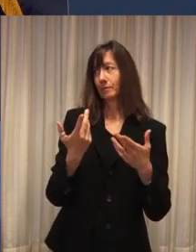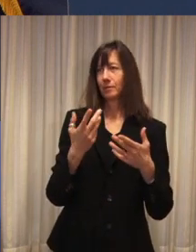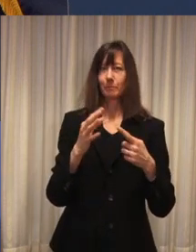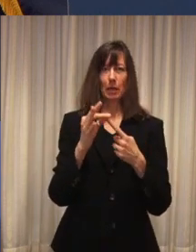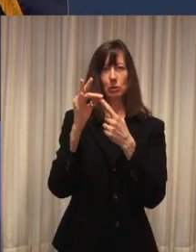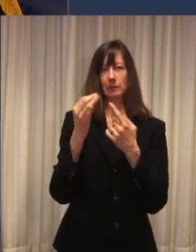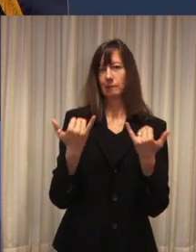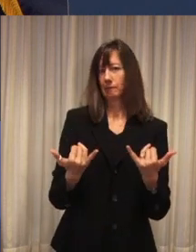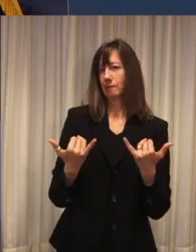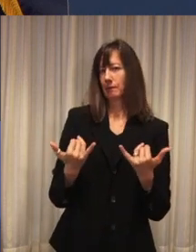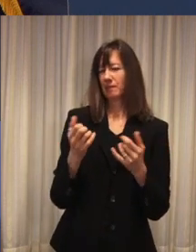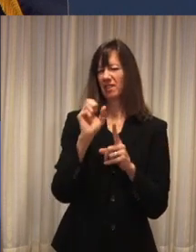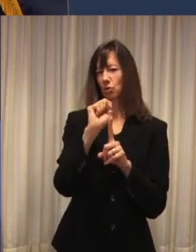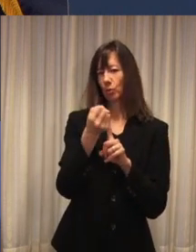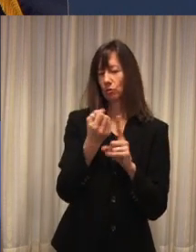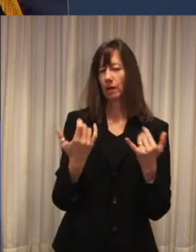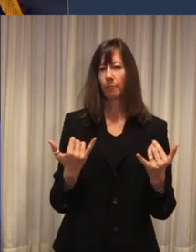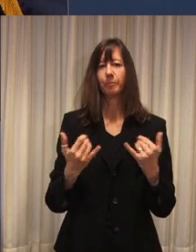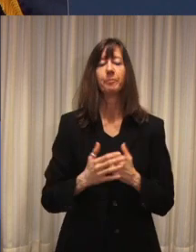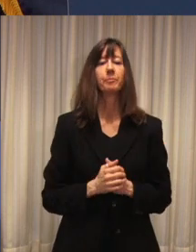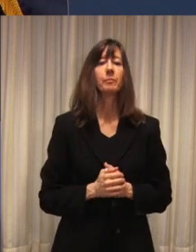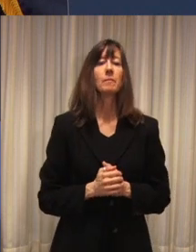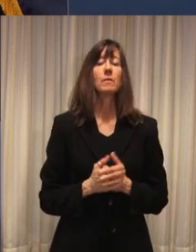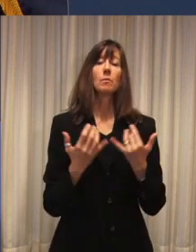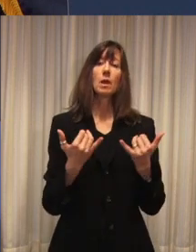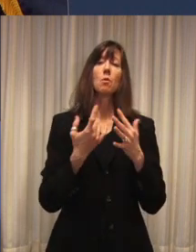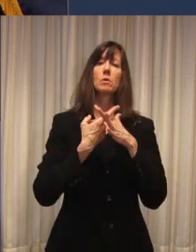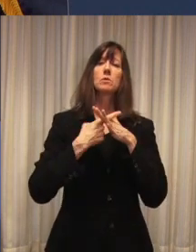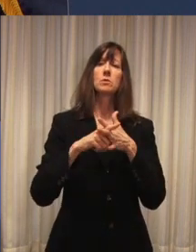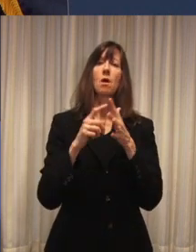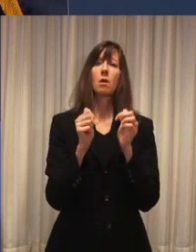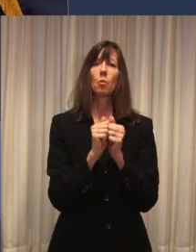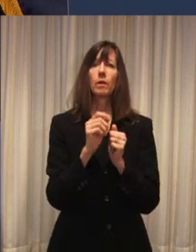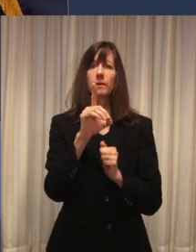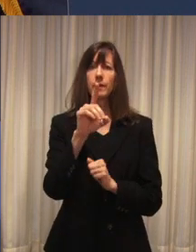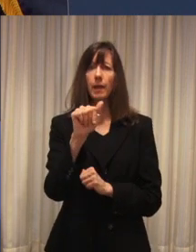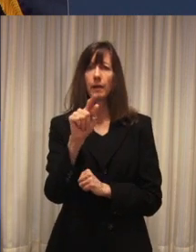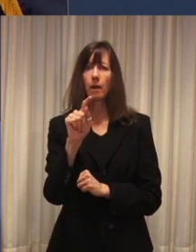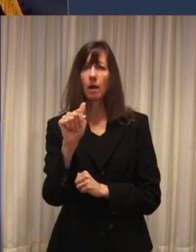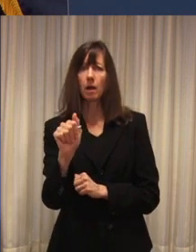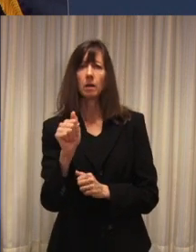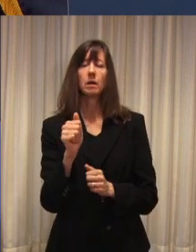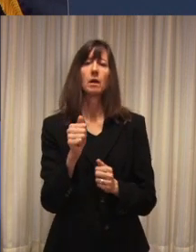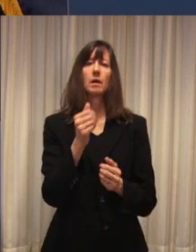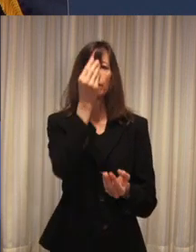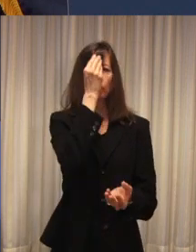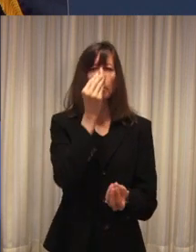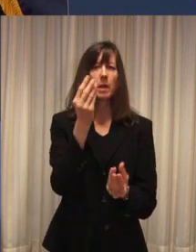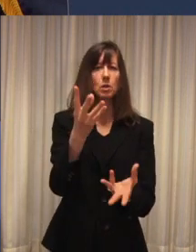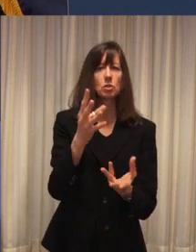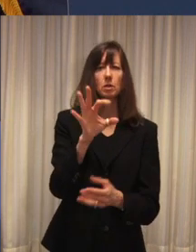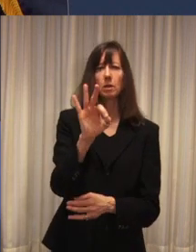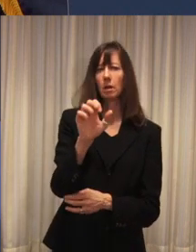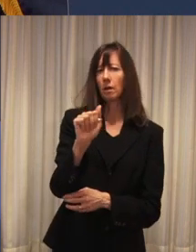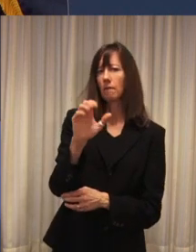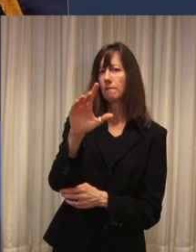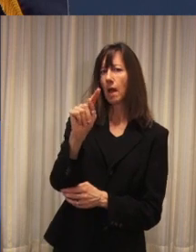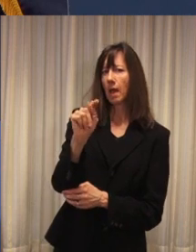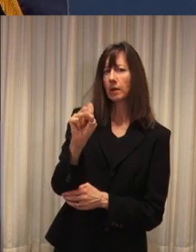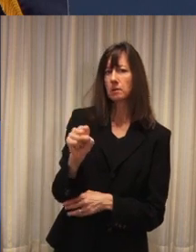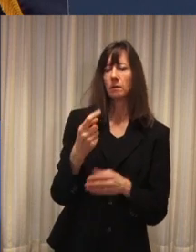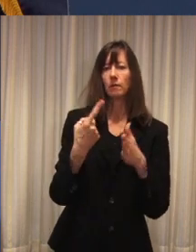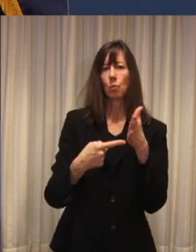usual, we'll start with the data and the facts of what's going on with the public health part of our